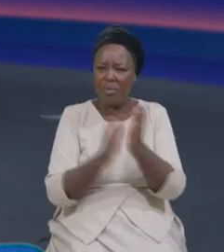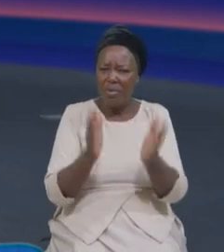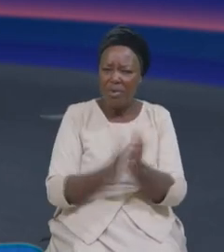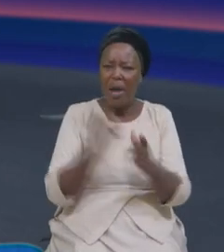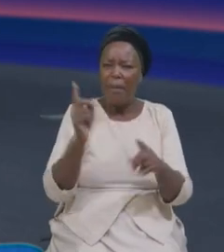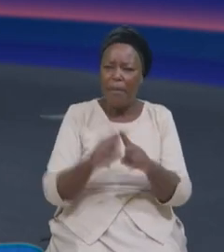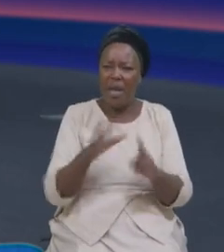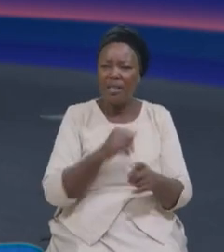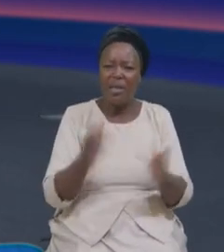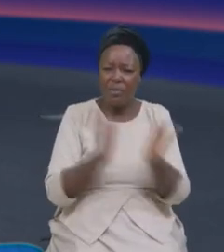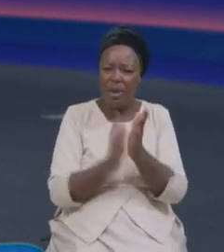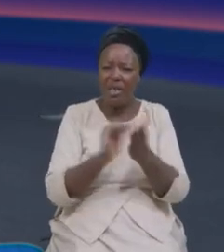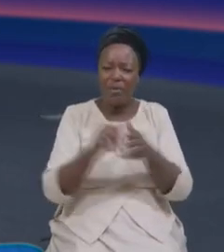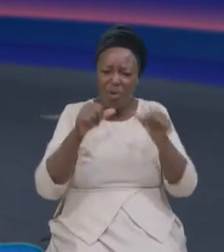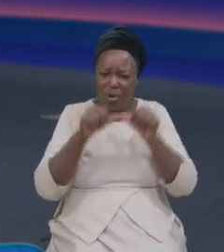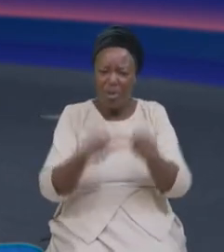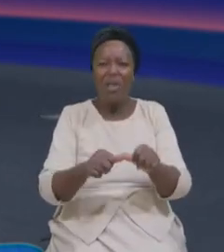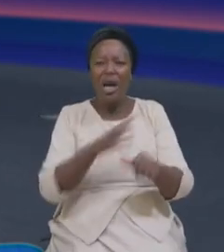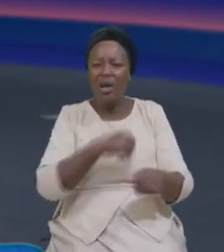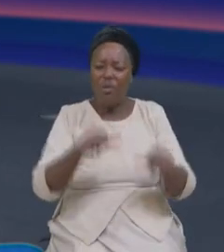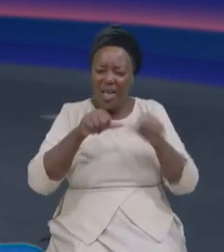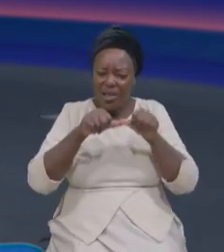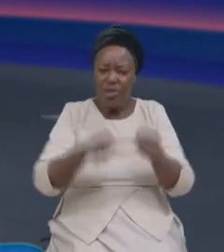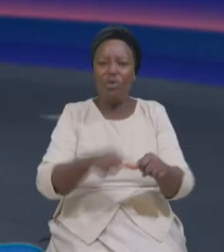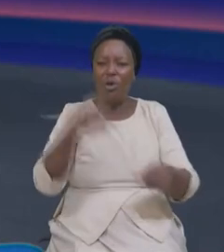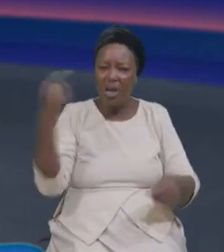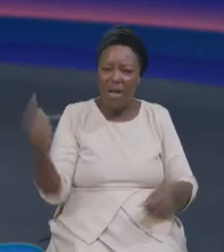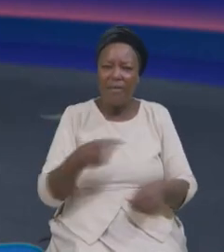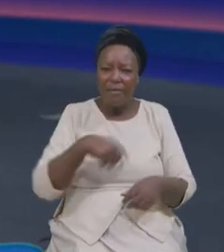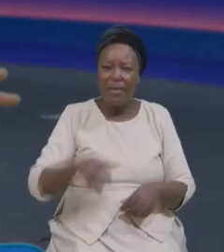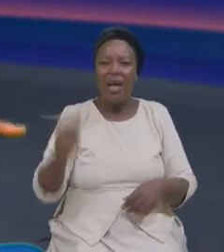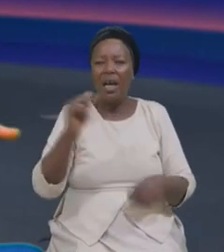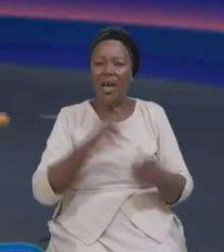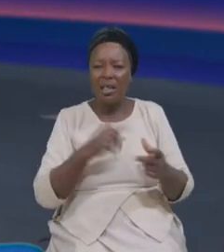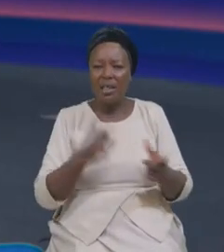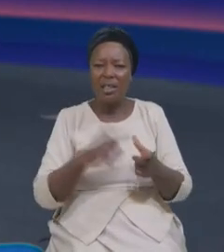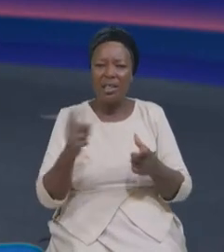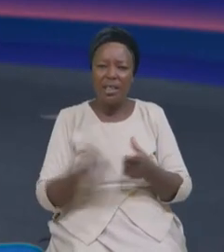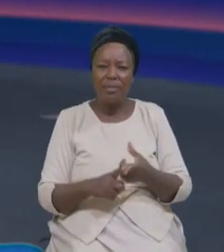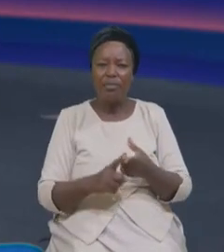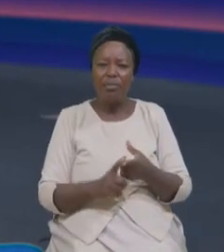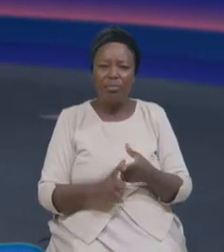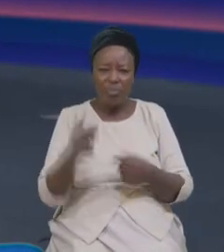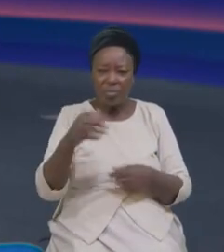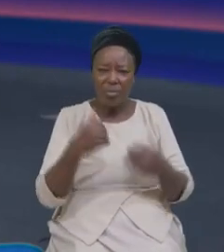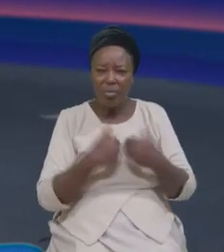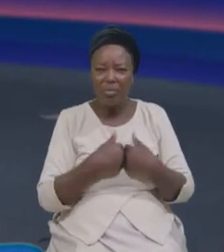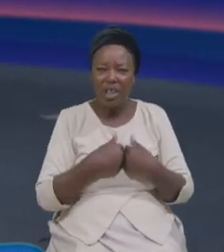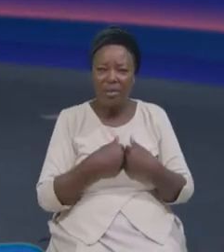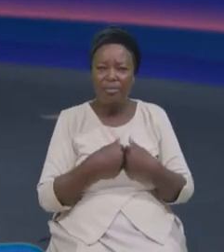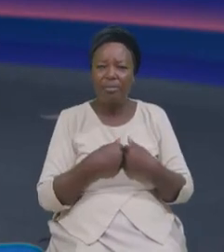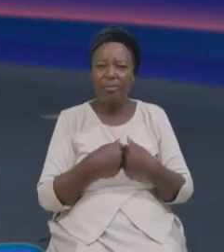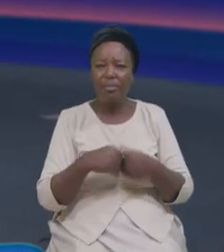I really praise the Lord. If the confident praises by humble, honest,